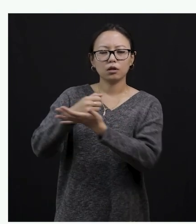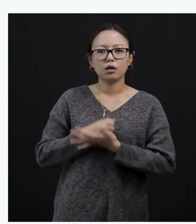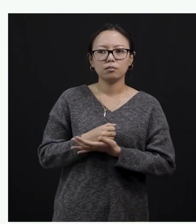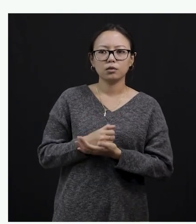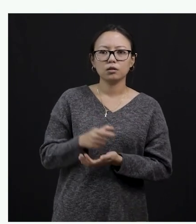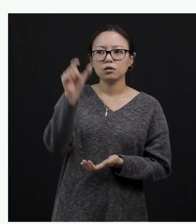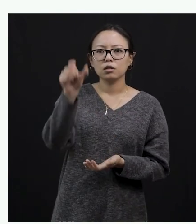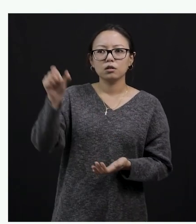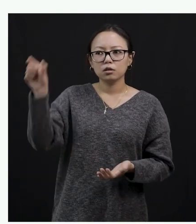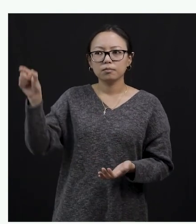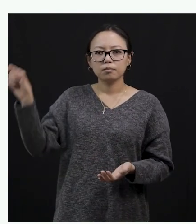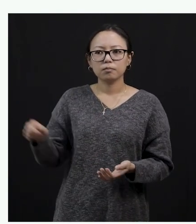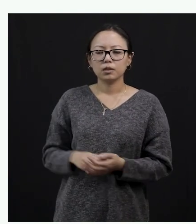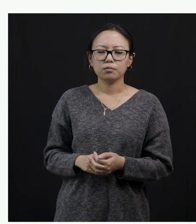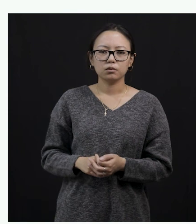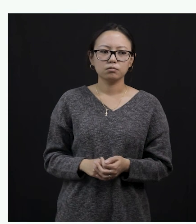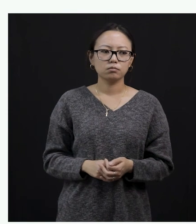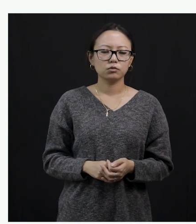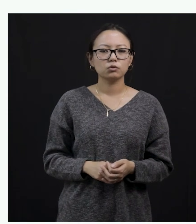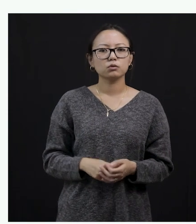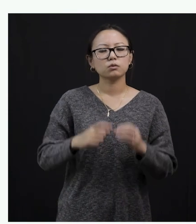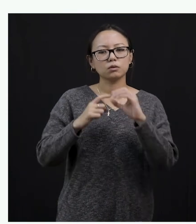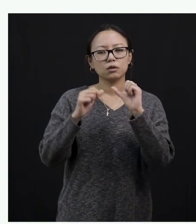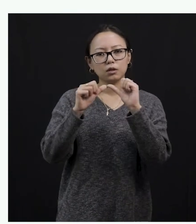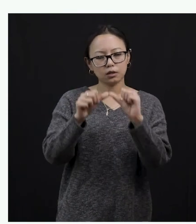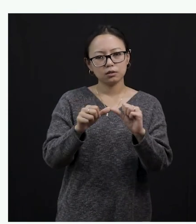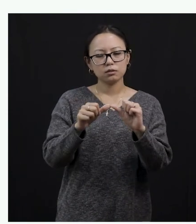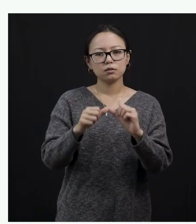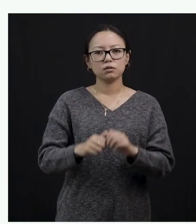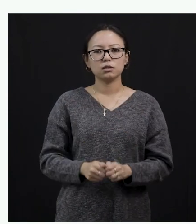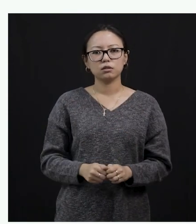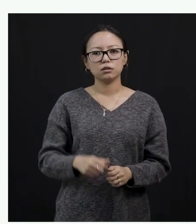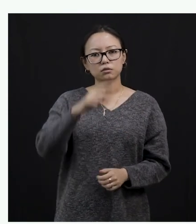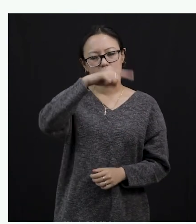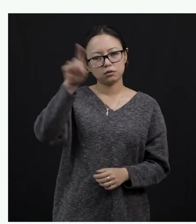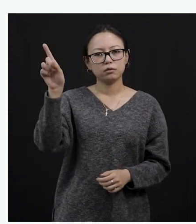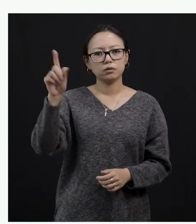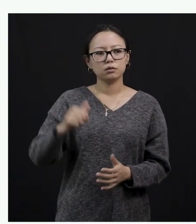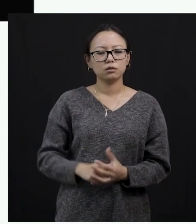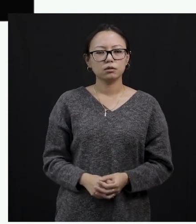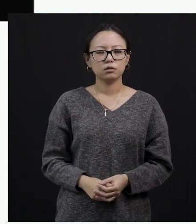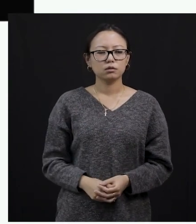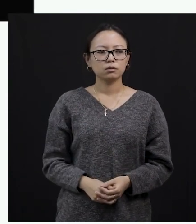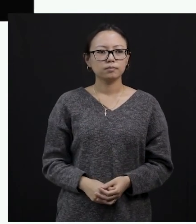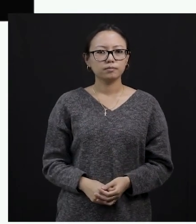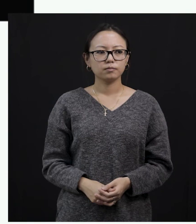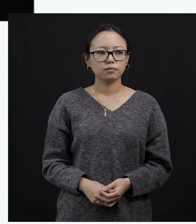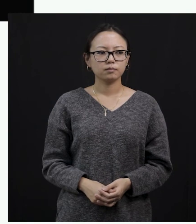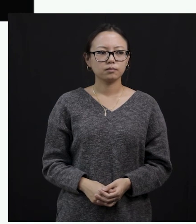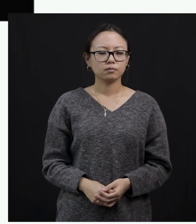means sending and receiving messages, right? So it help us to keep in touch with